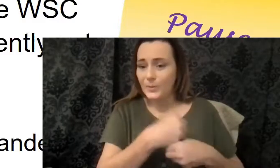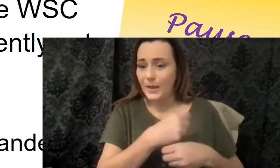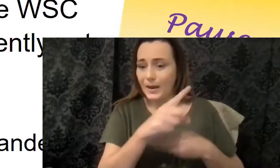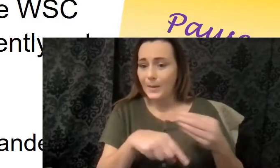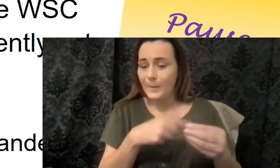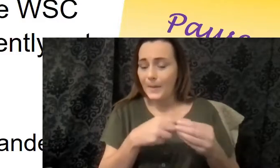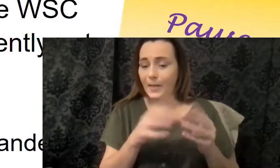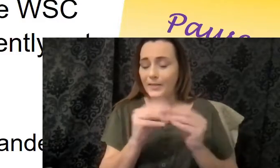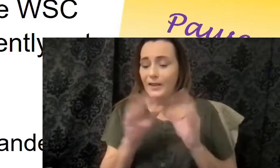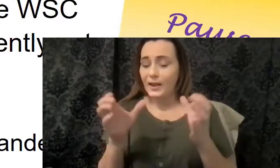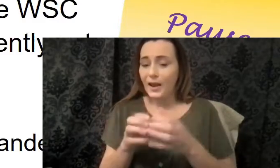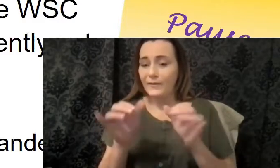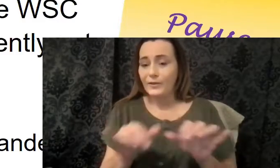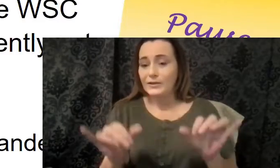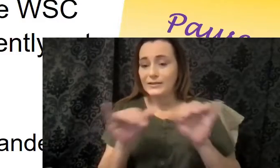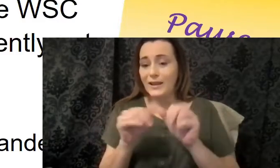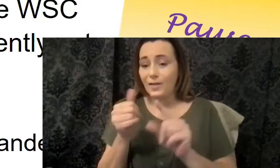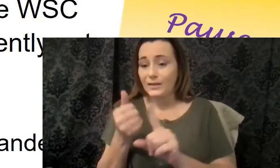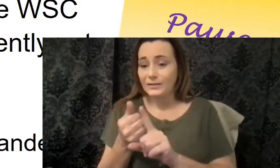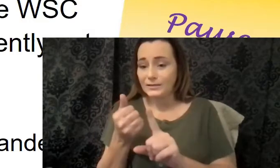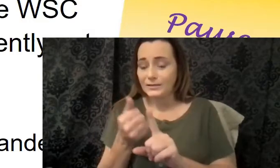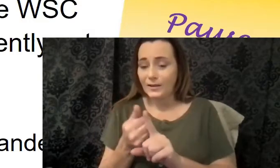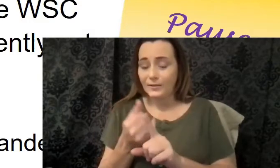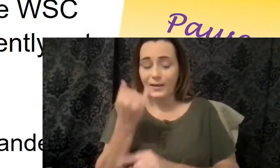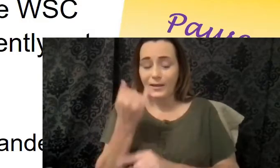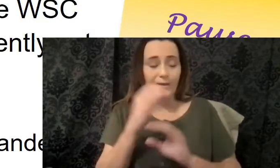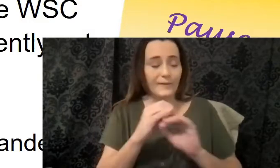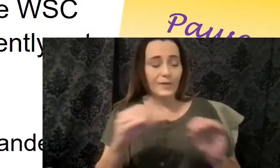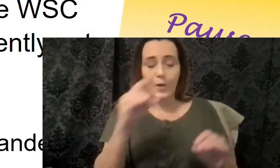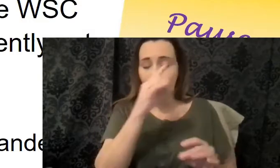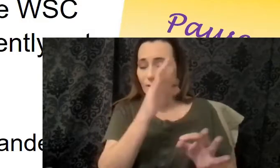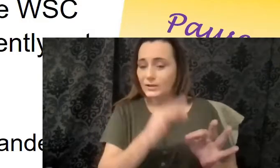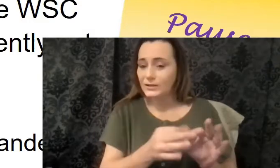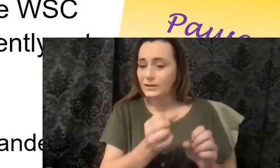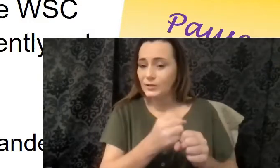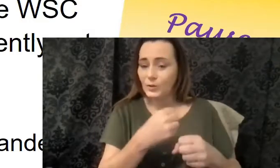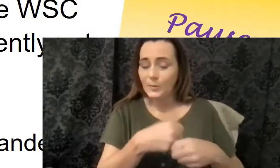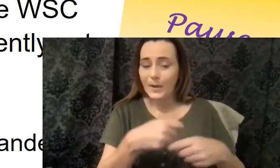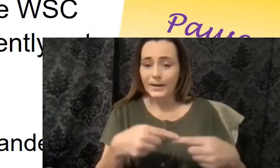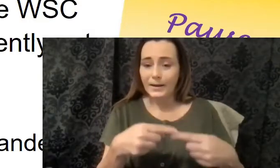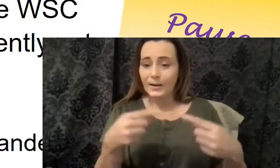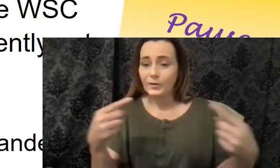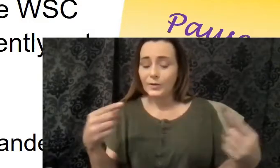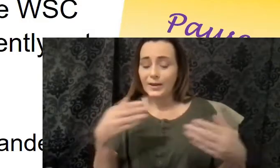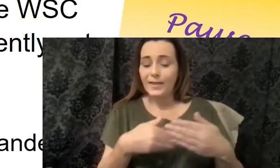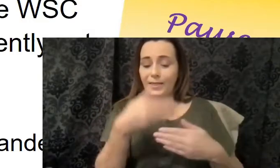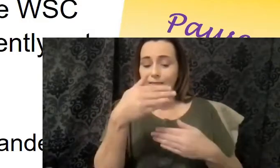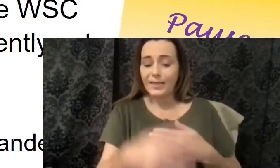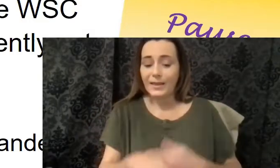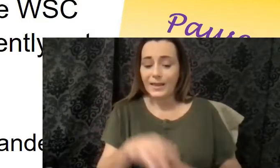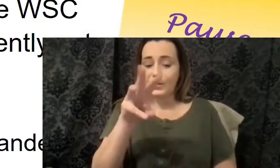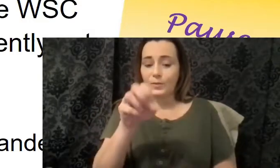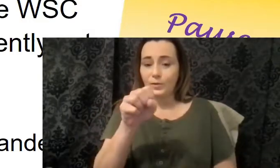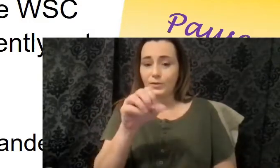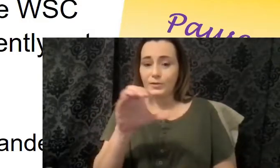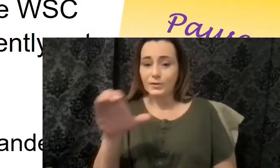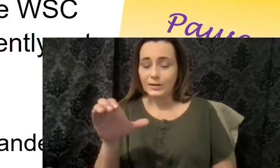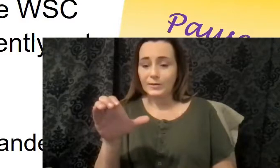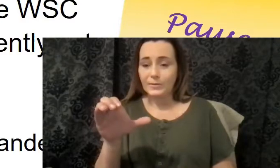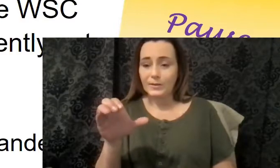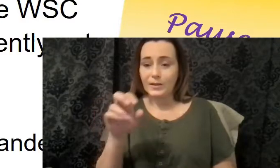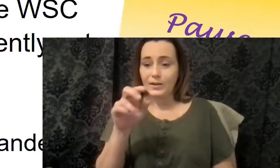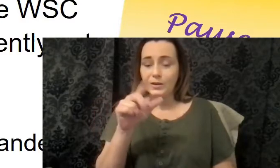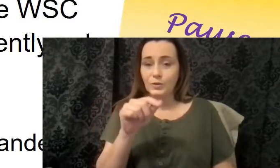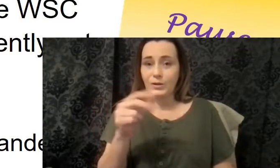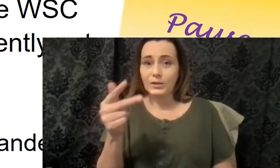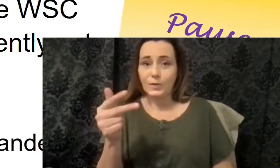itself. If no decisions are made to the contrary, the next World Service Conference after 2023 will